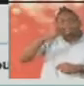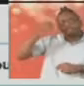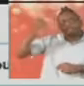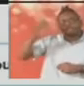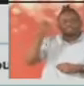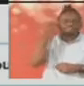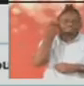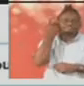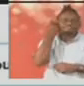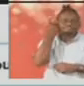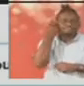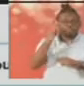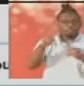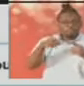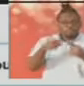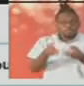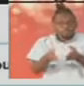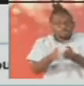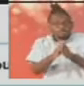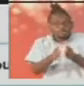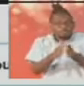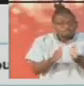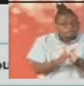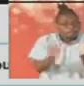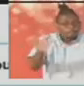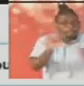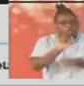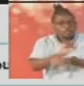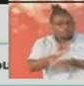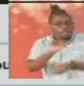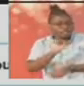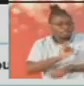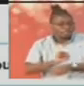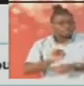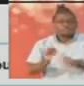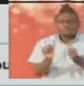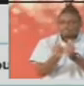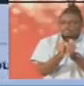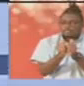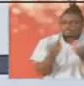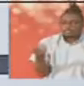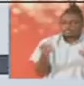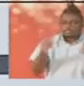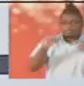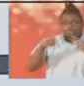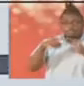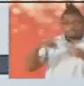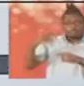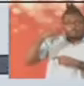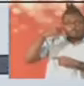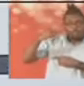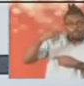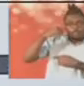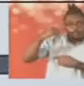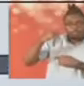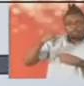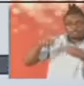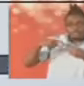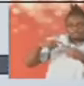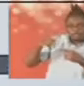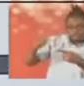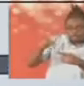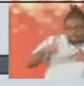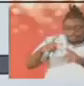process. So we are asking the public to cooperate with the contact tracers as we go through the process to understand where